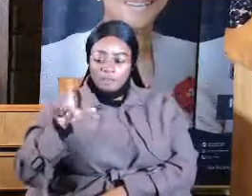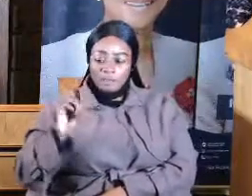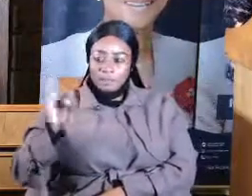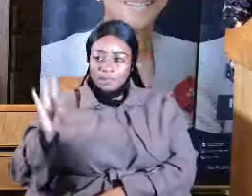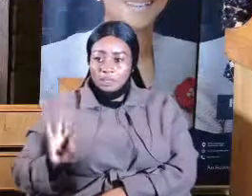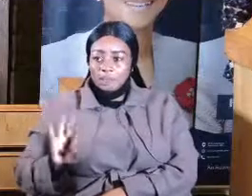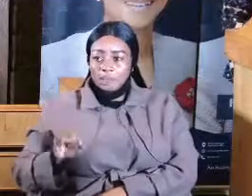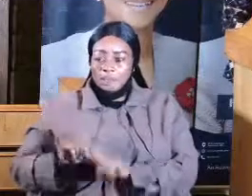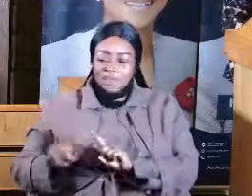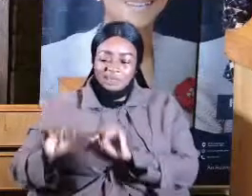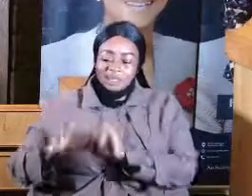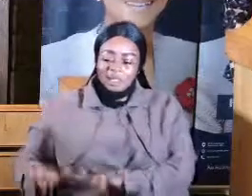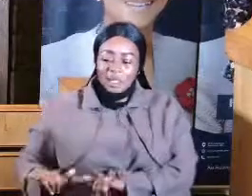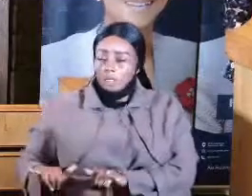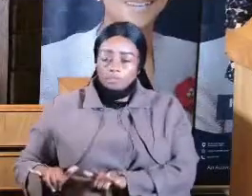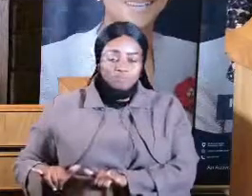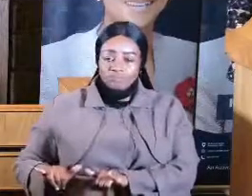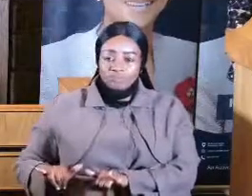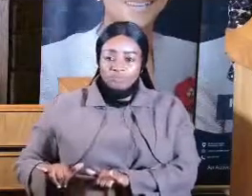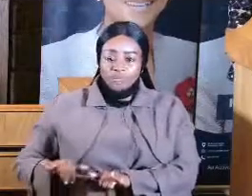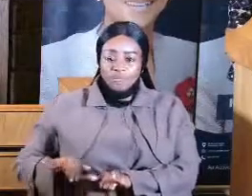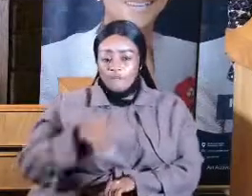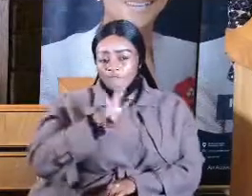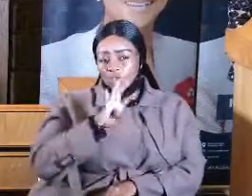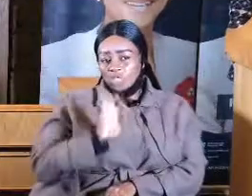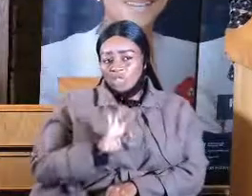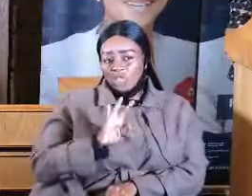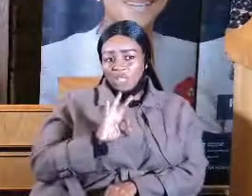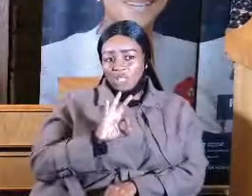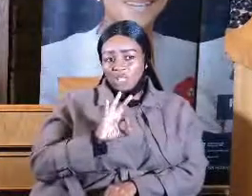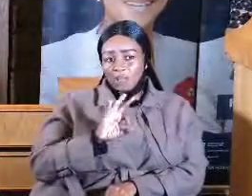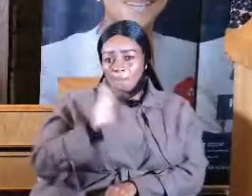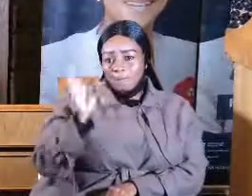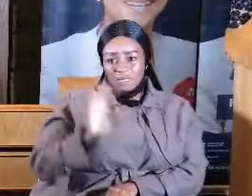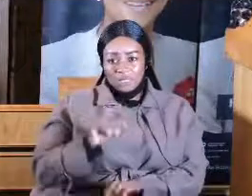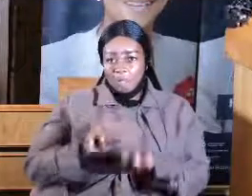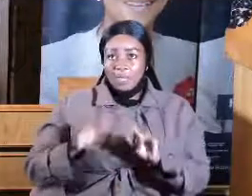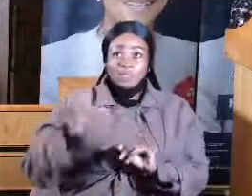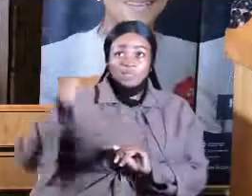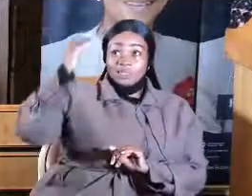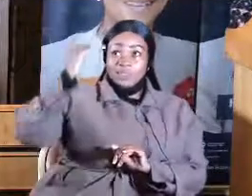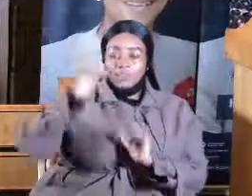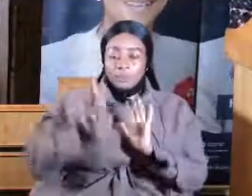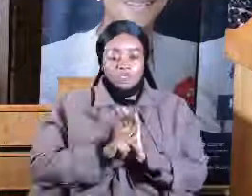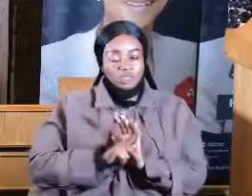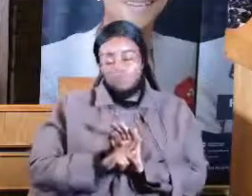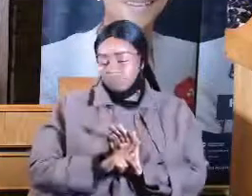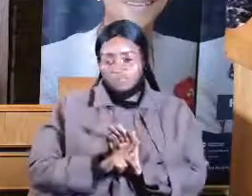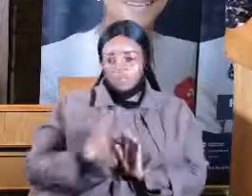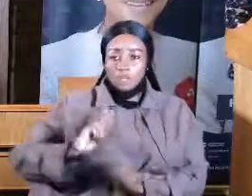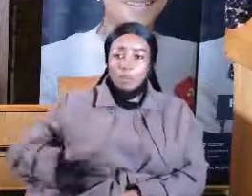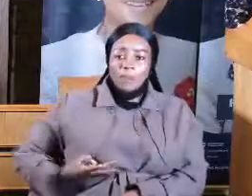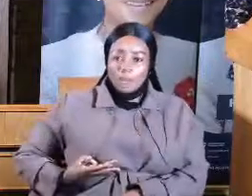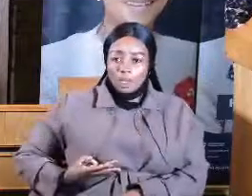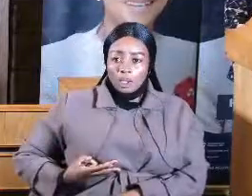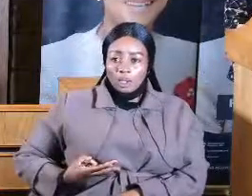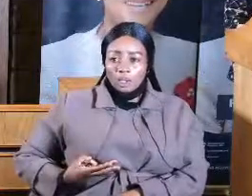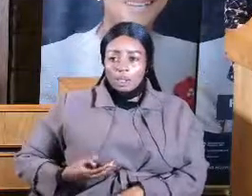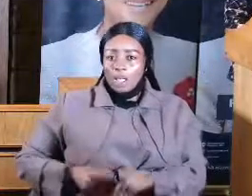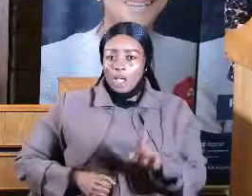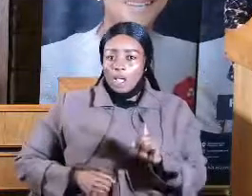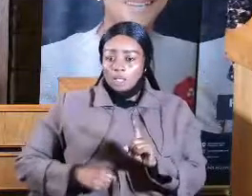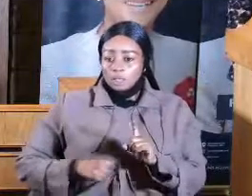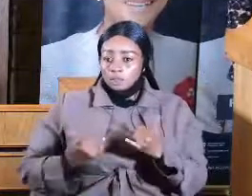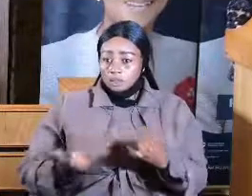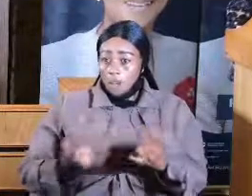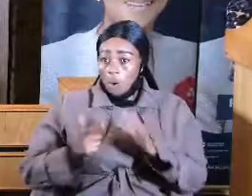sector. The attorneys come in at 43%, but they are not in senior positions, and this is women. Advocates currently